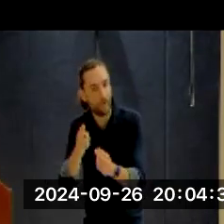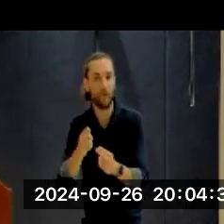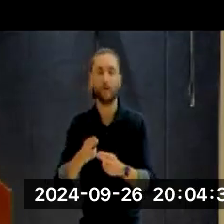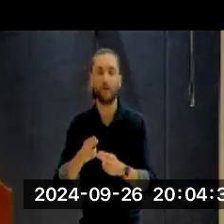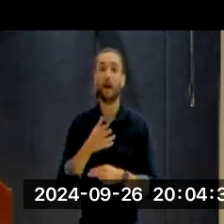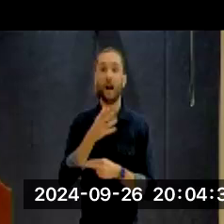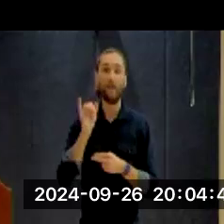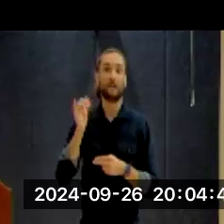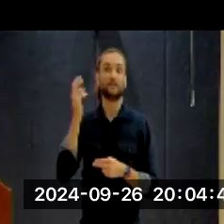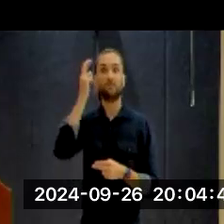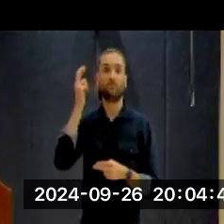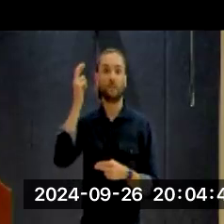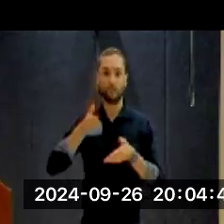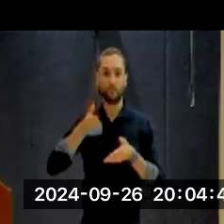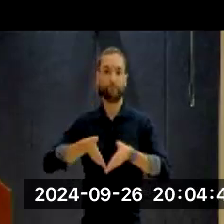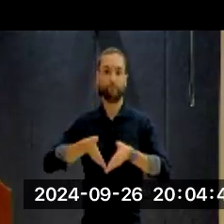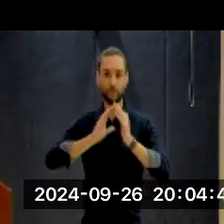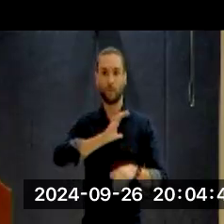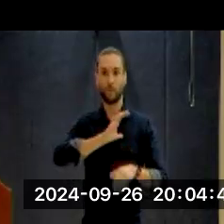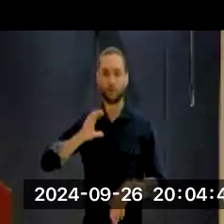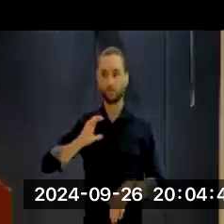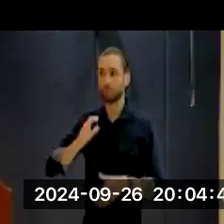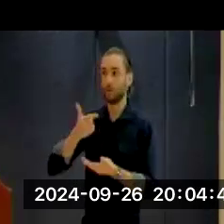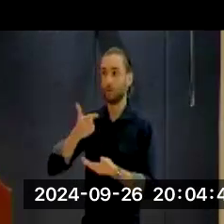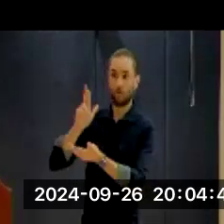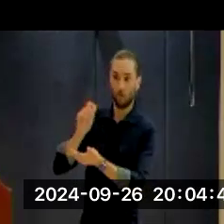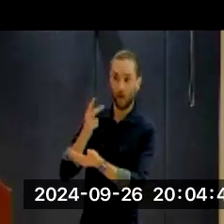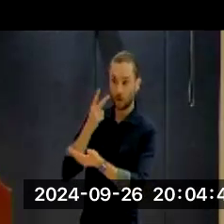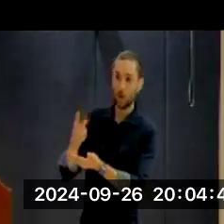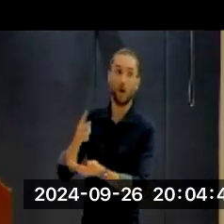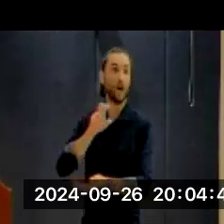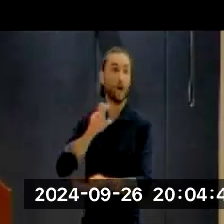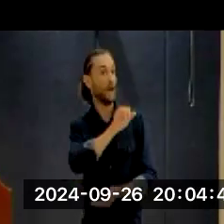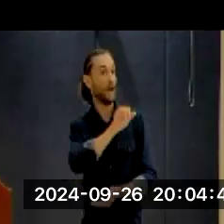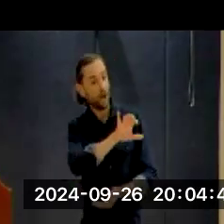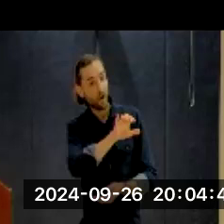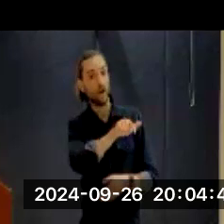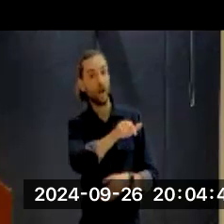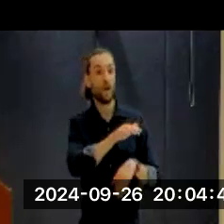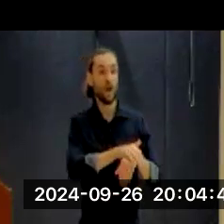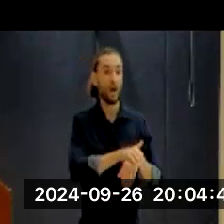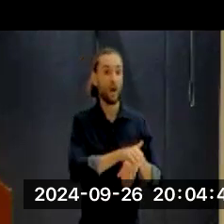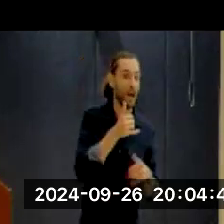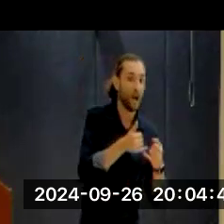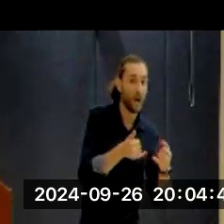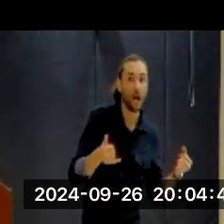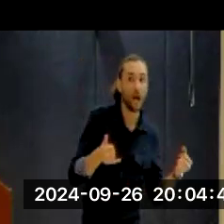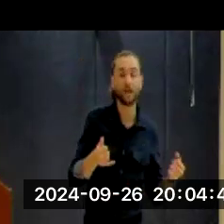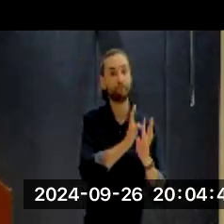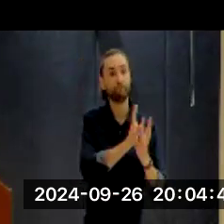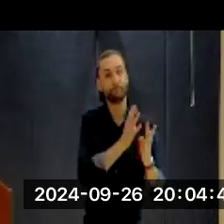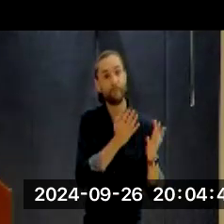we wanted a commission. The legislature, Greg saw it. Eric would be on a line. We'd have 20 people and they'd all get a minute or